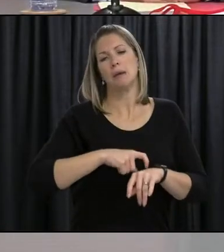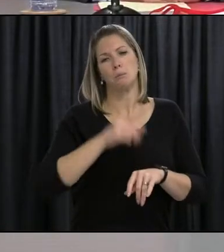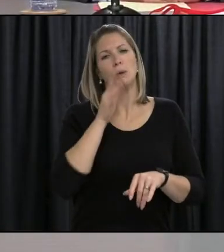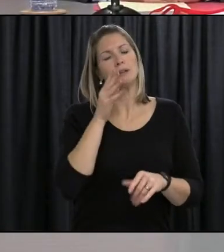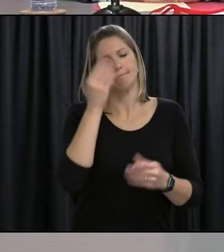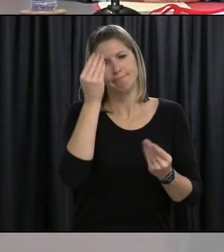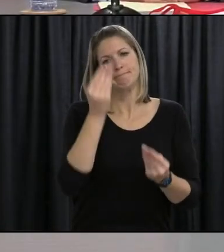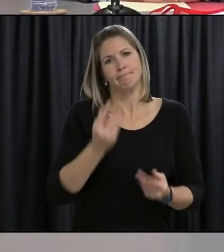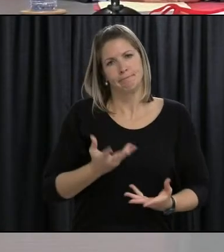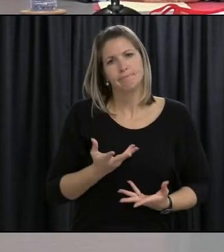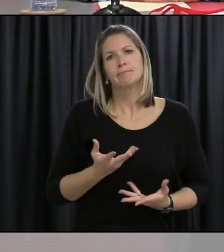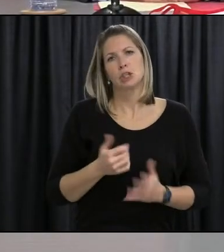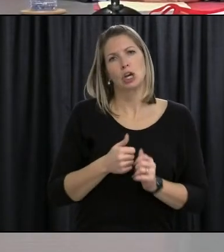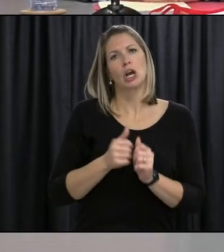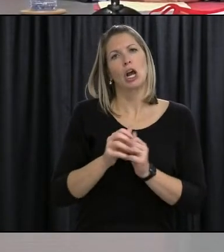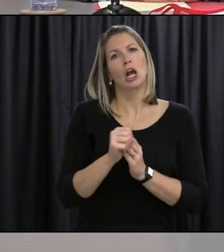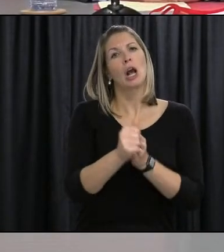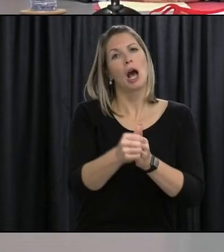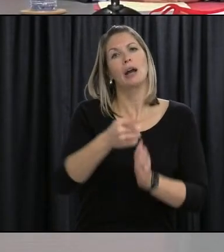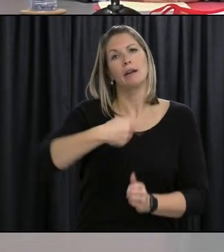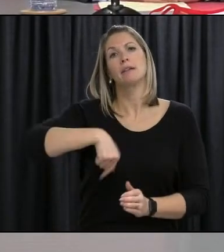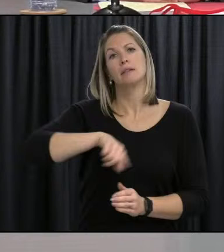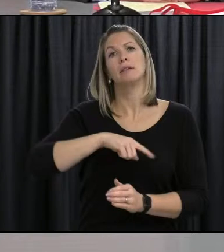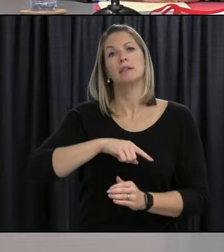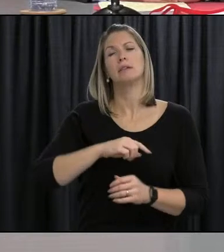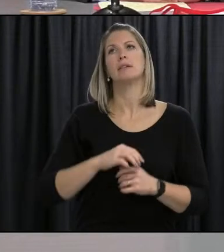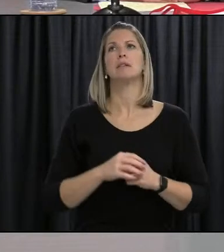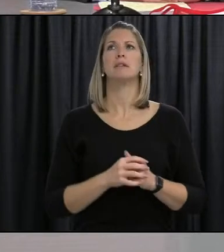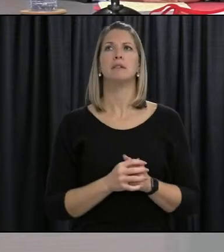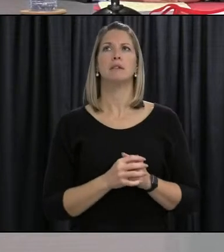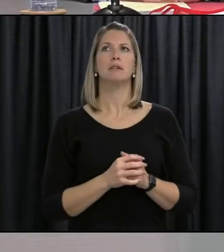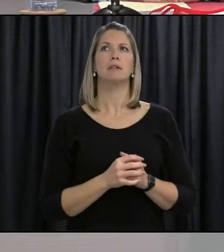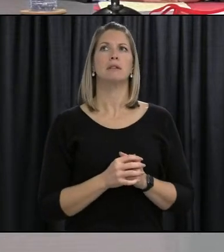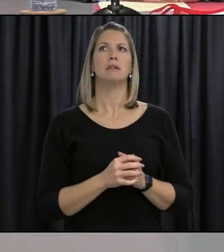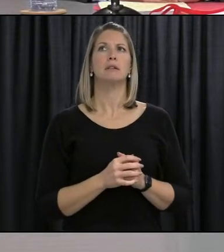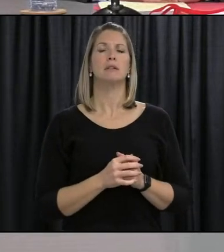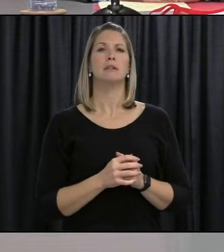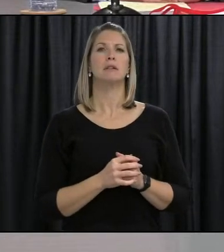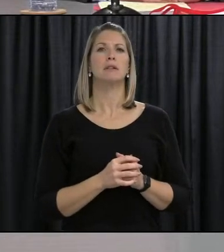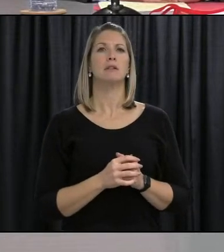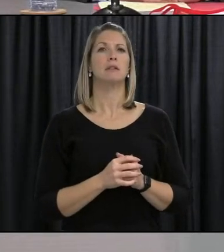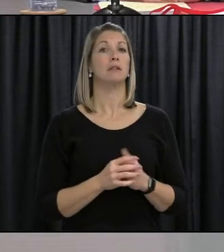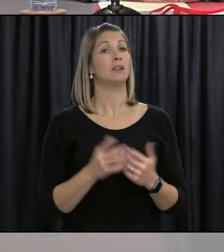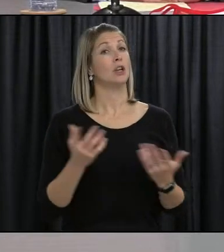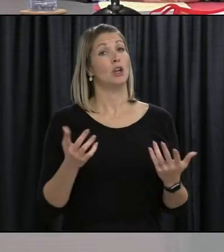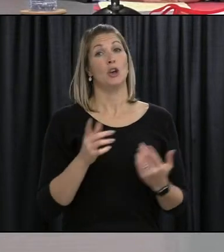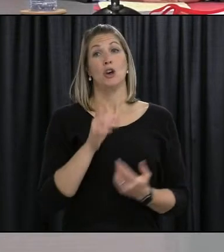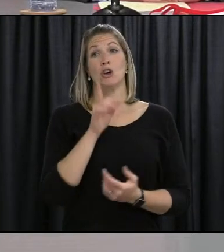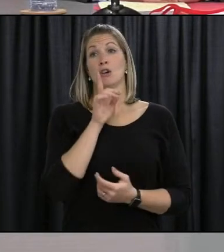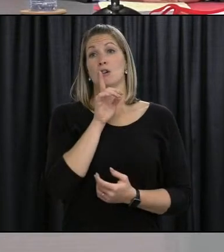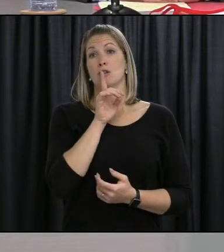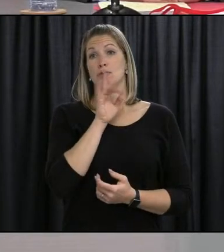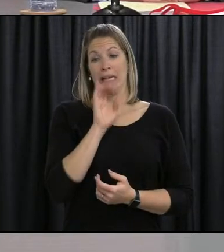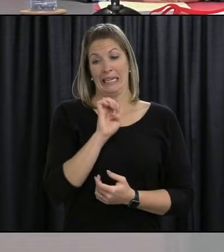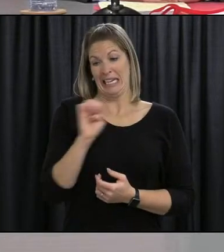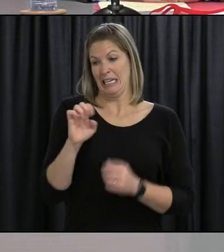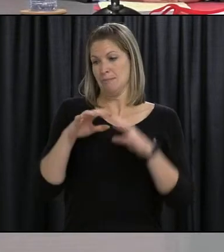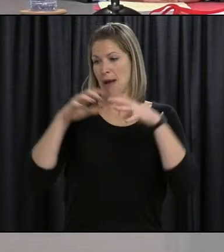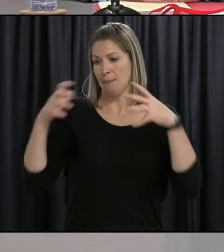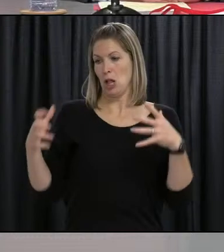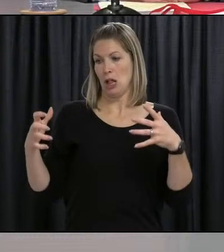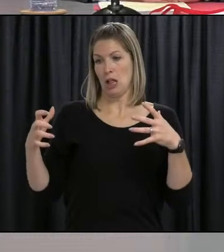Thank you. And to note, our jurisdiction seems to be doing fairly well. Like mentioned, just 2 cases in the past 48 hours through the Atlantic